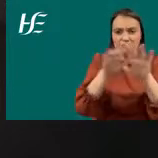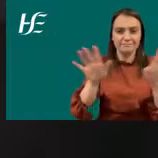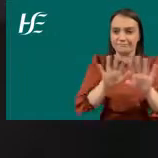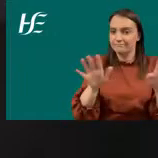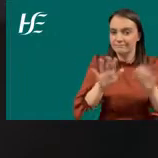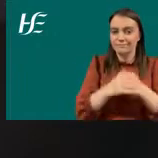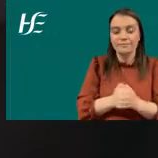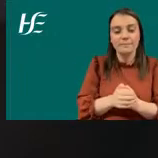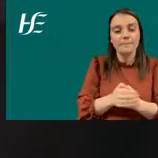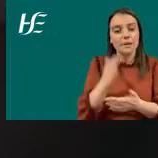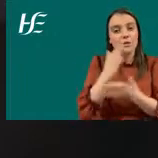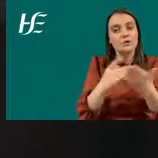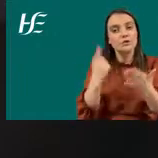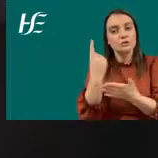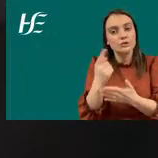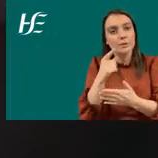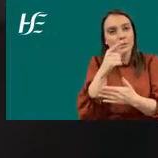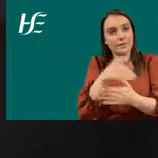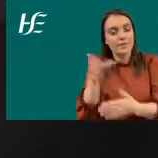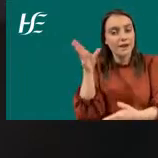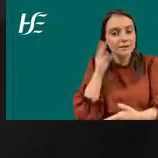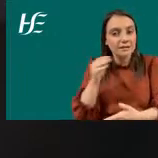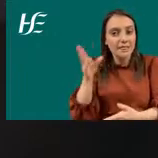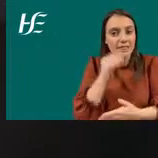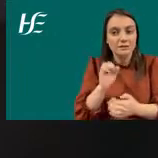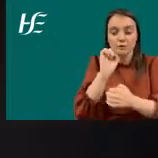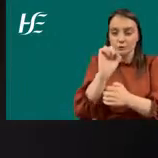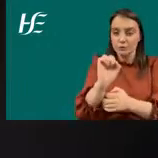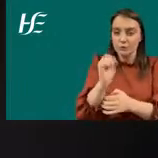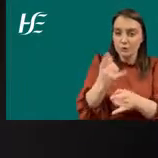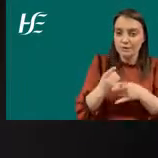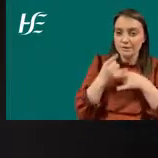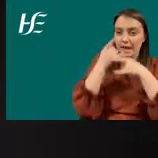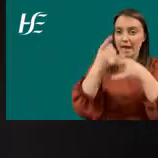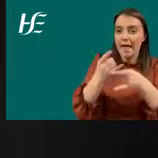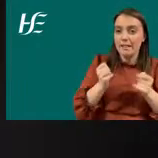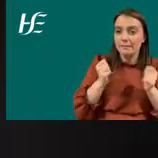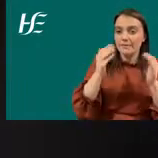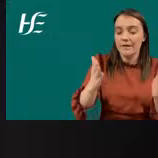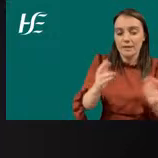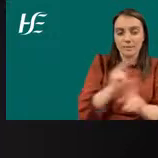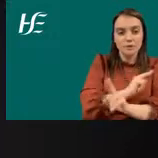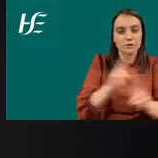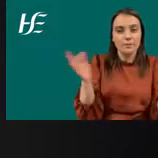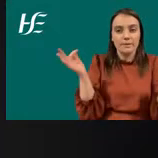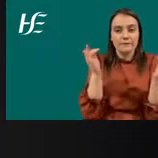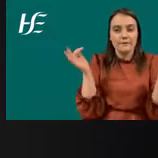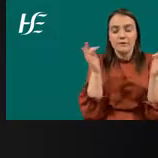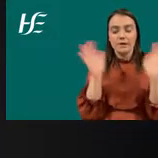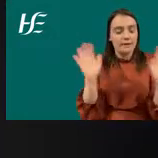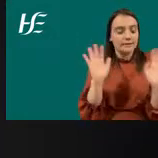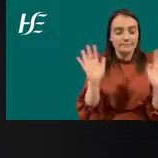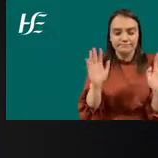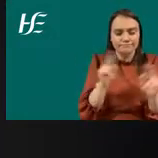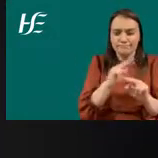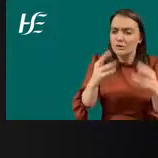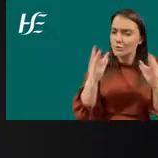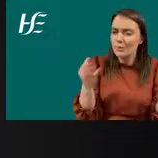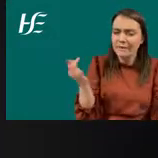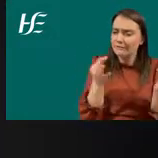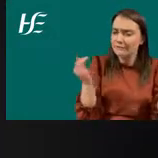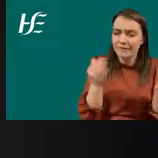And there is someone there to listen to. There is help available. It's not to fear it. It's not to be feared